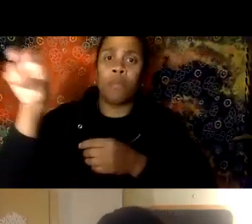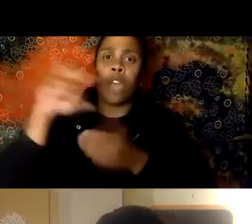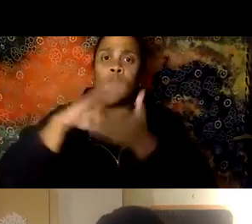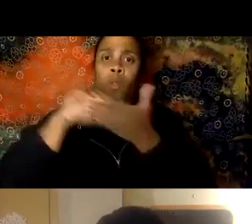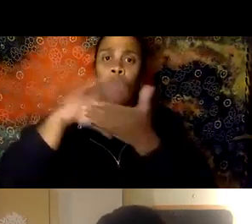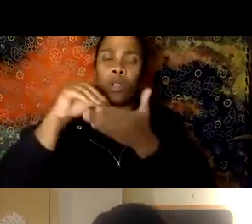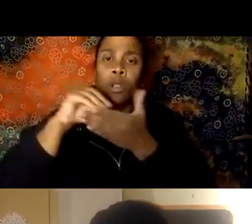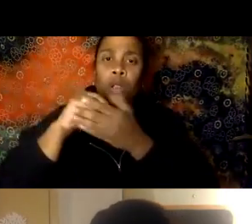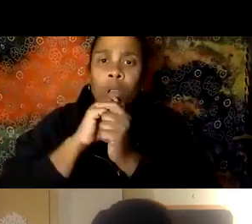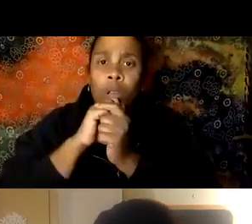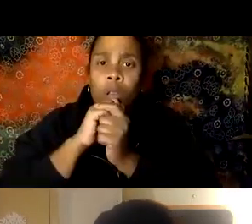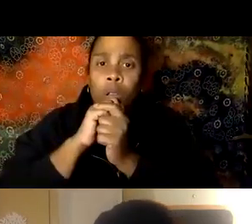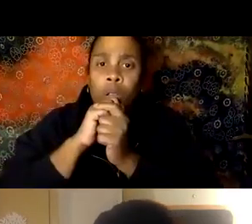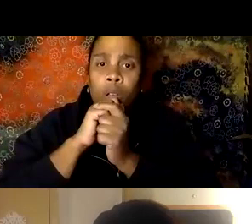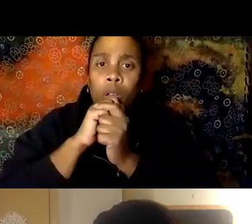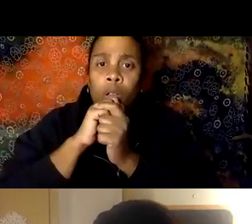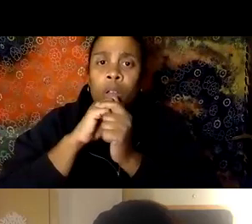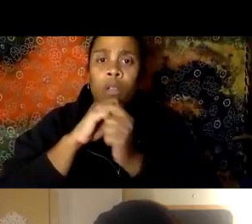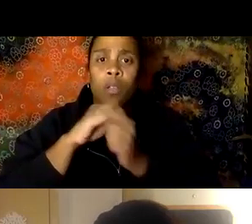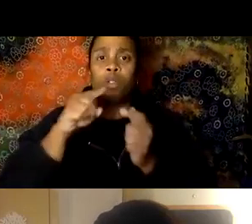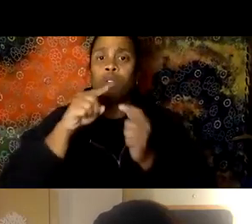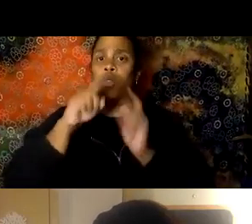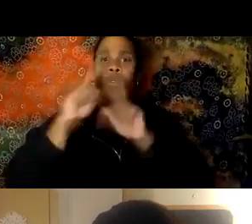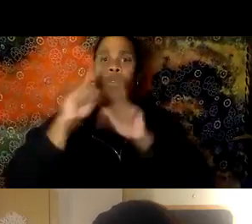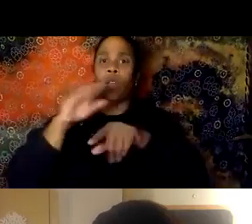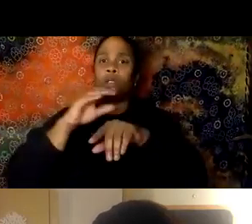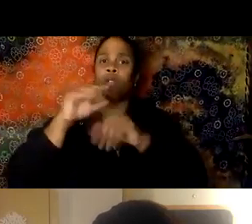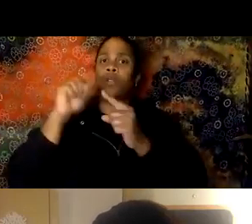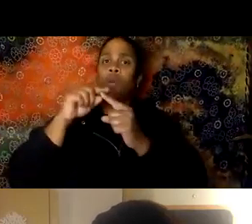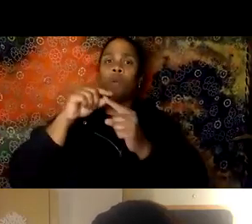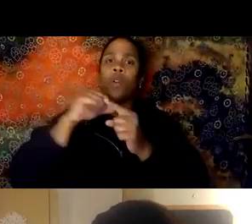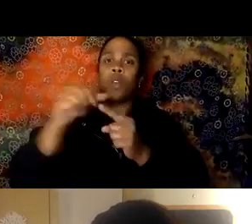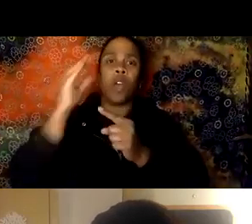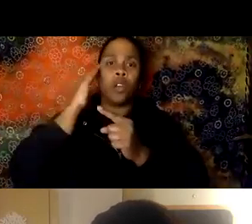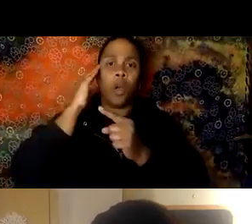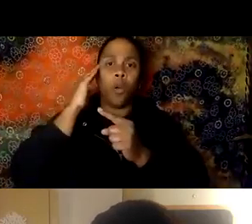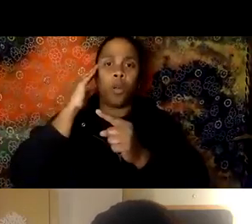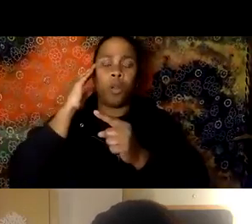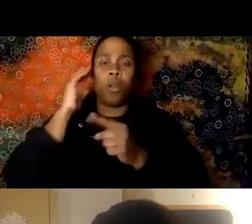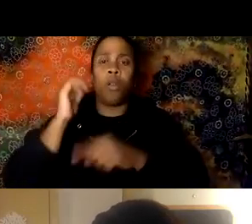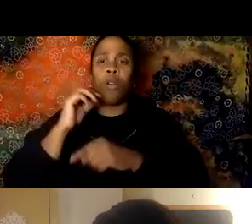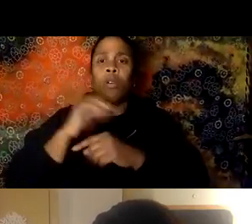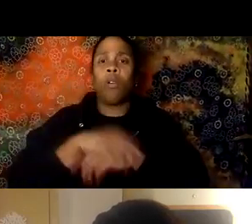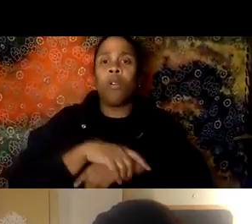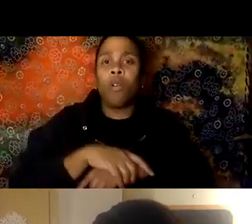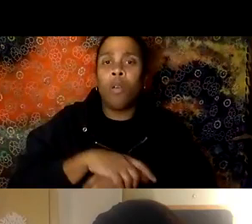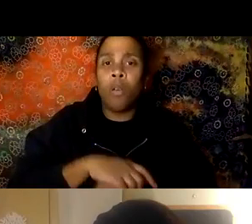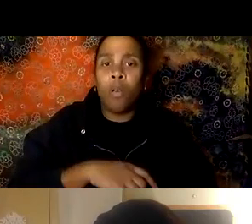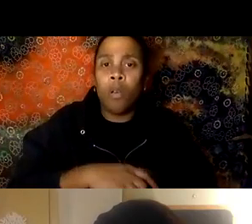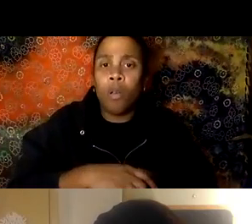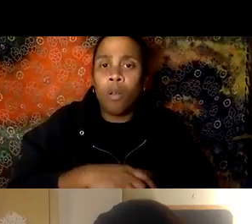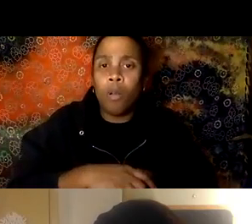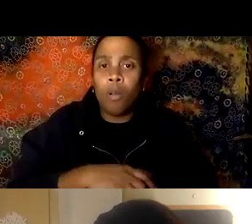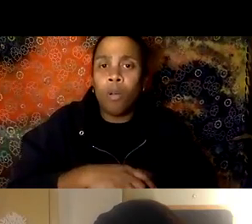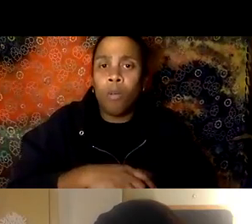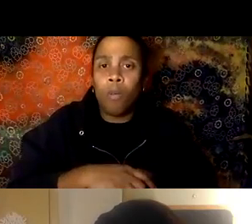you're totally going in the unknown, which others touched upon as well. And priest, priestess is, while you might want to have your intention clear, you're also